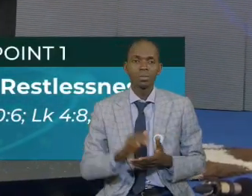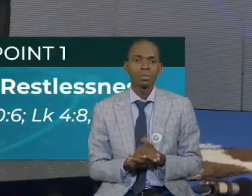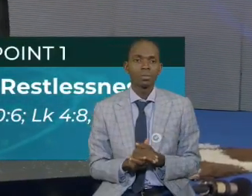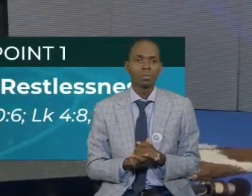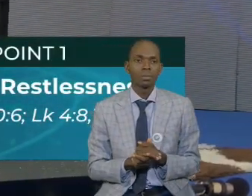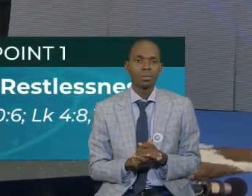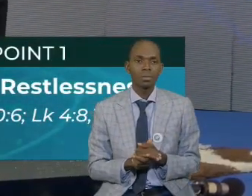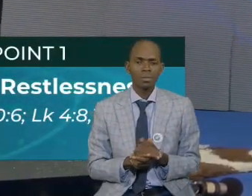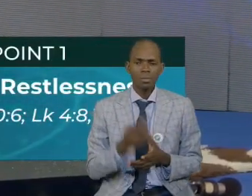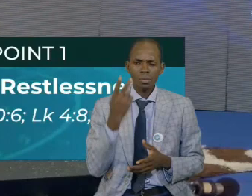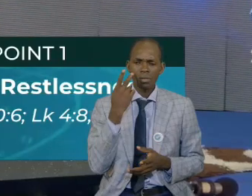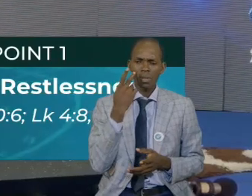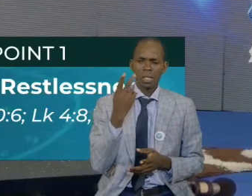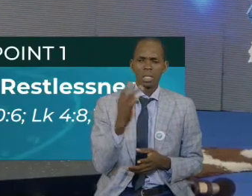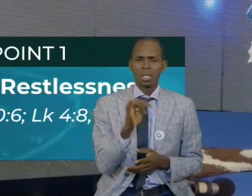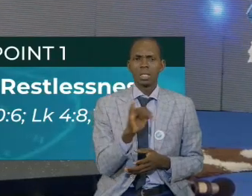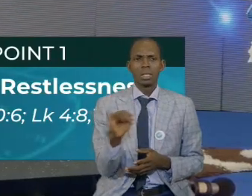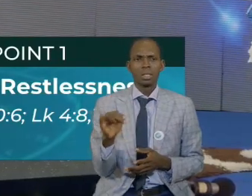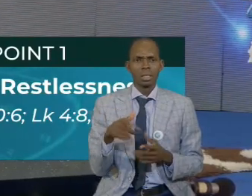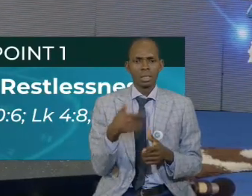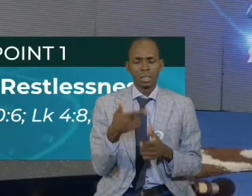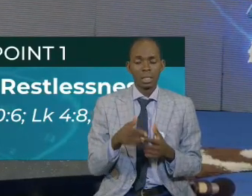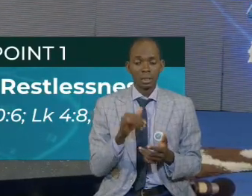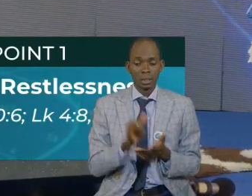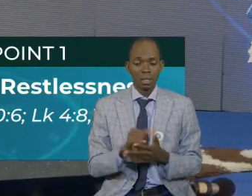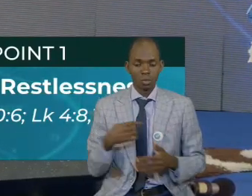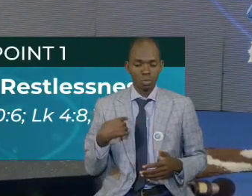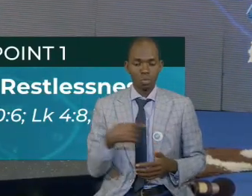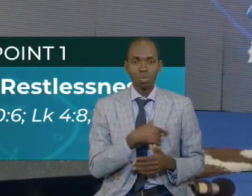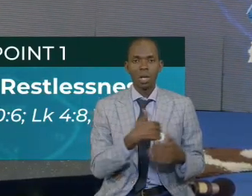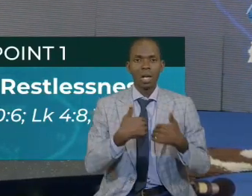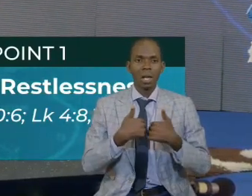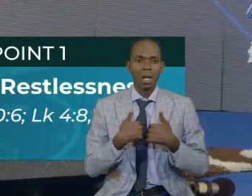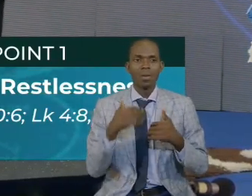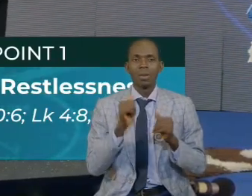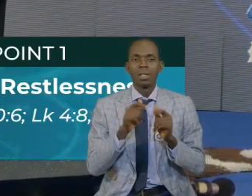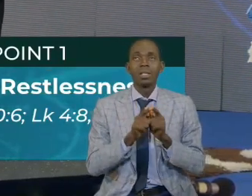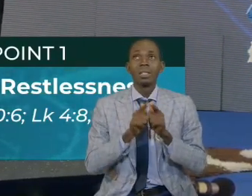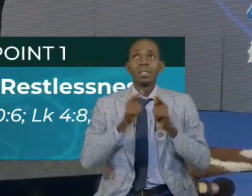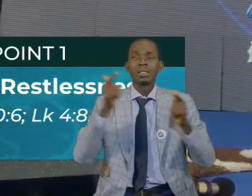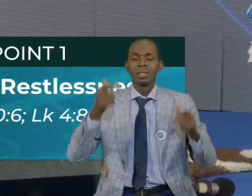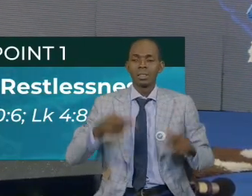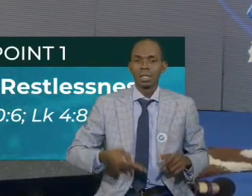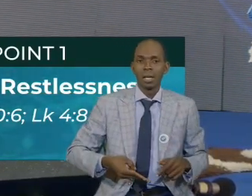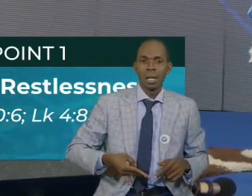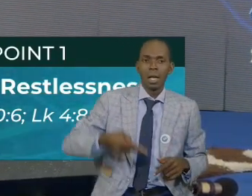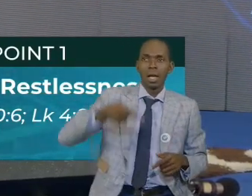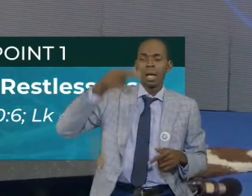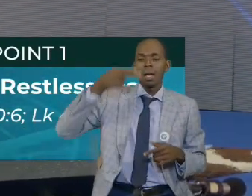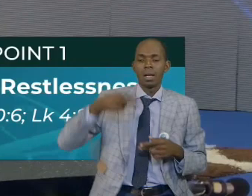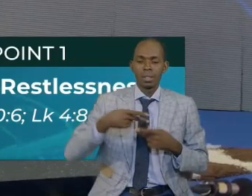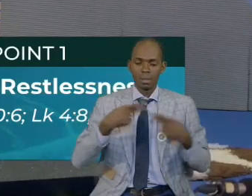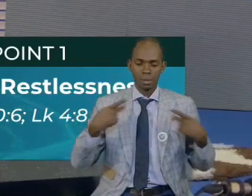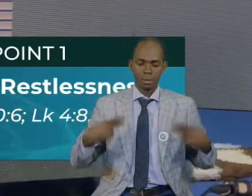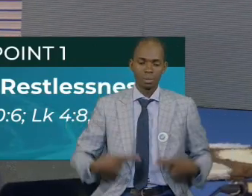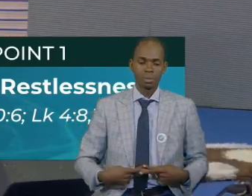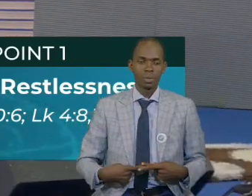Seeing then that we have a great high priest.